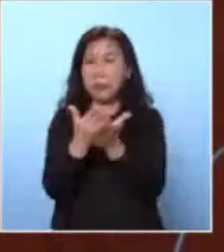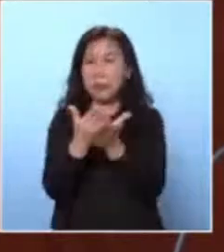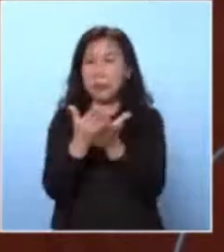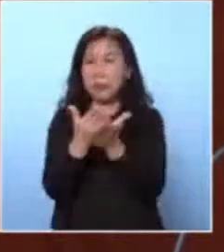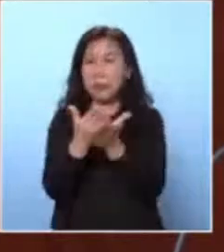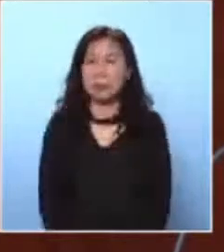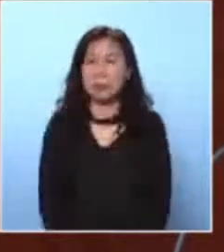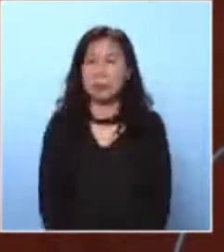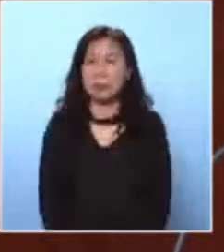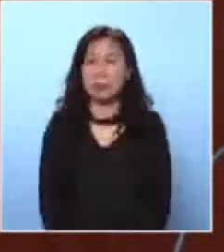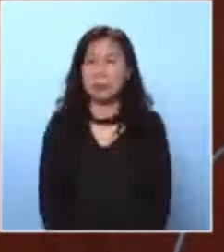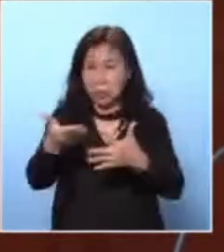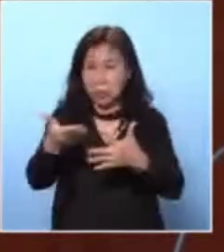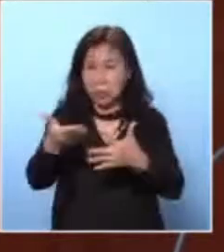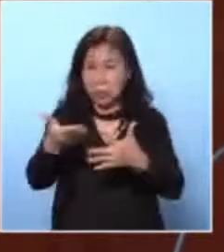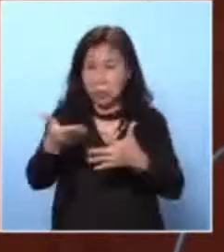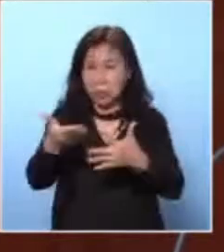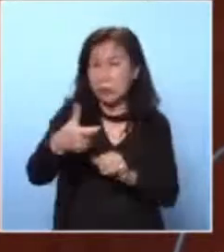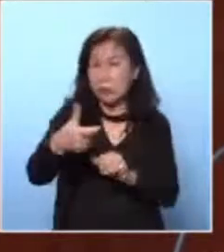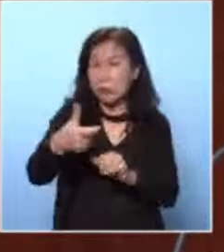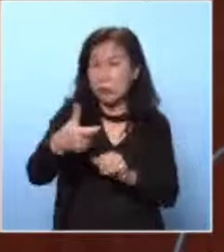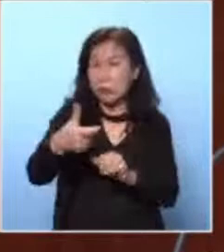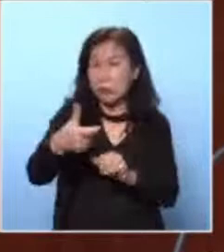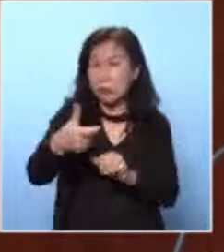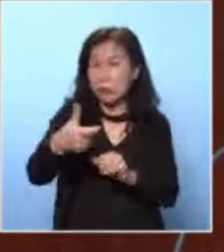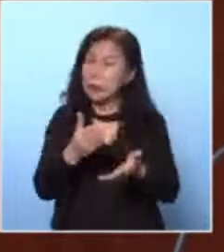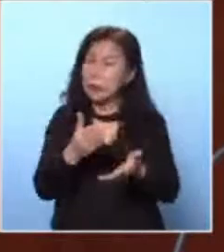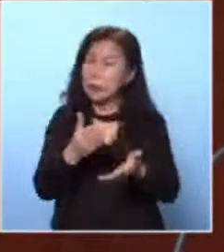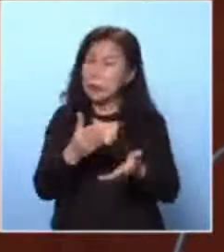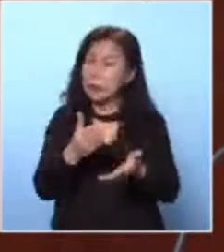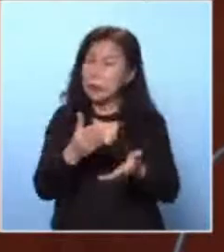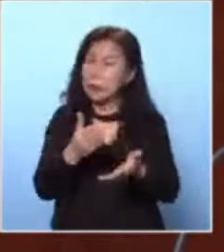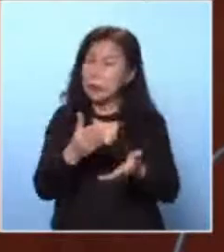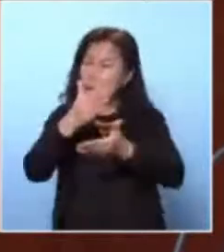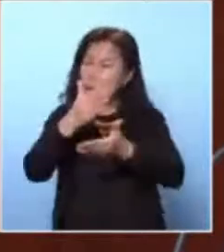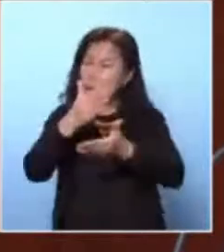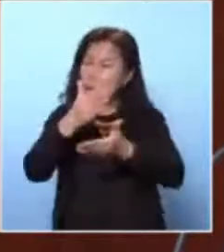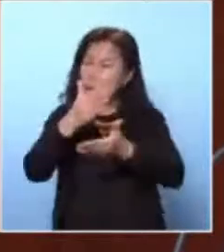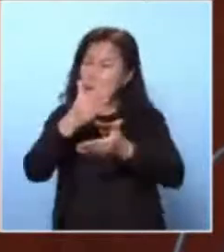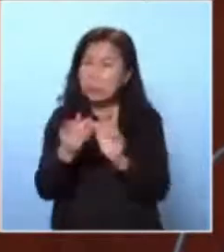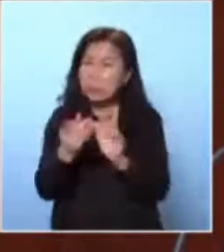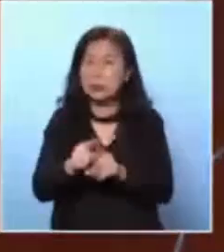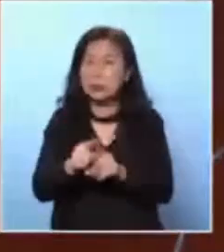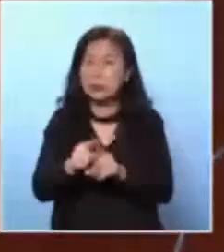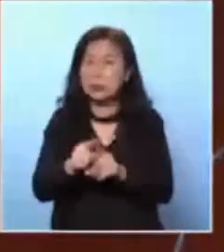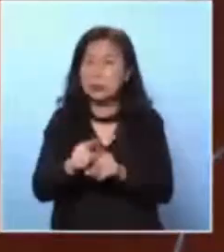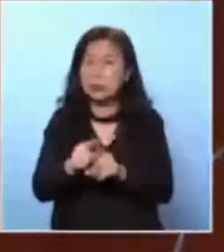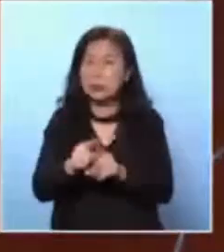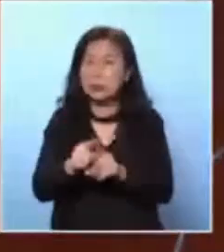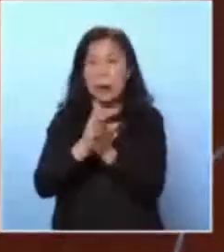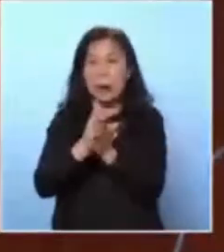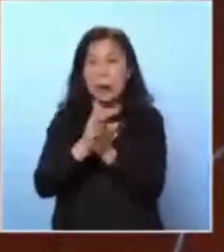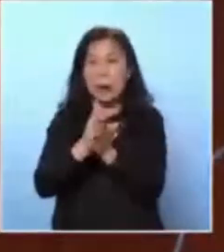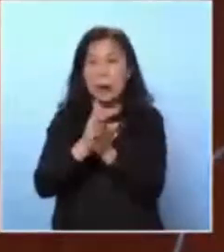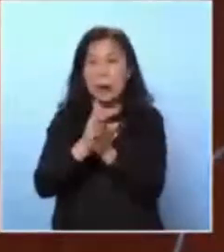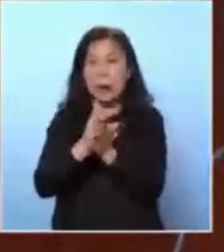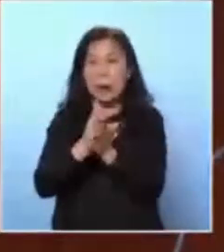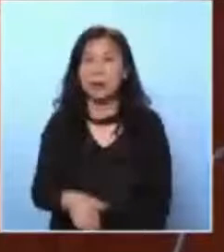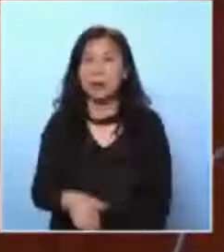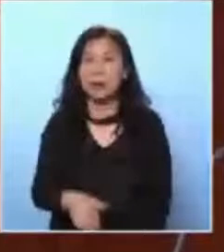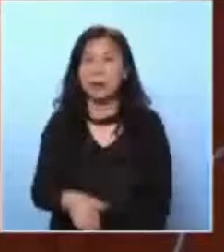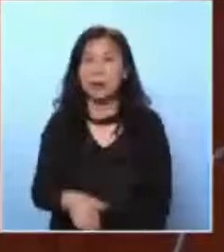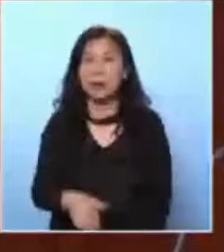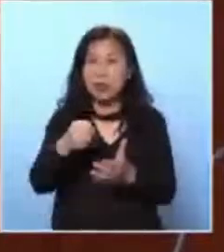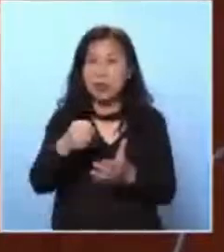career articulation, collaboration with the industry sector. We will offer financial assistance and other ancillary support, and